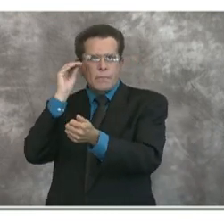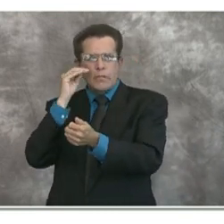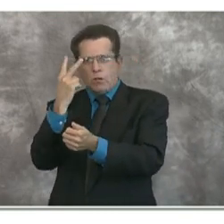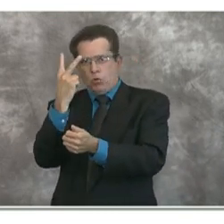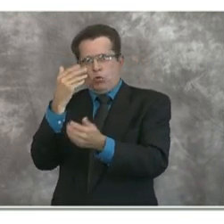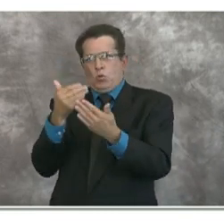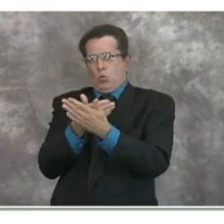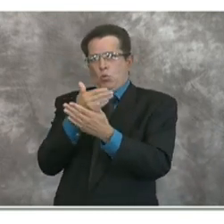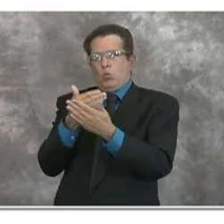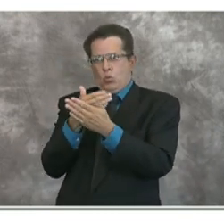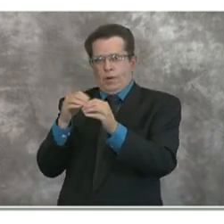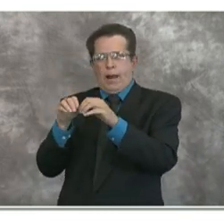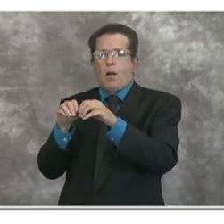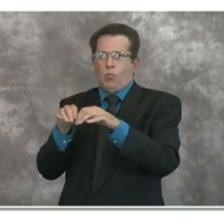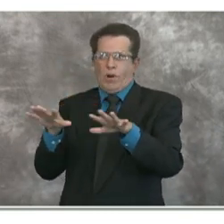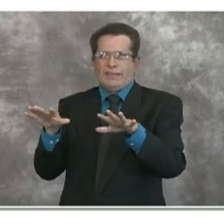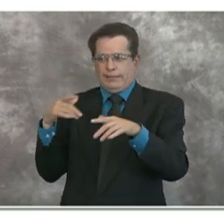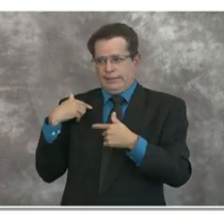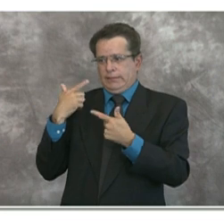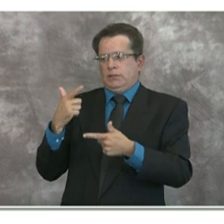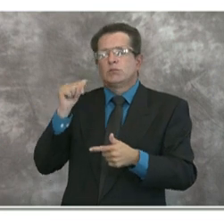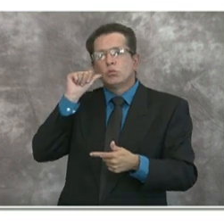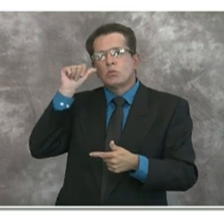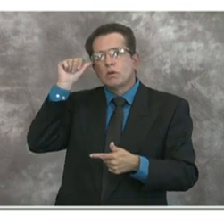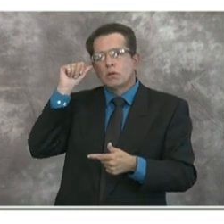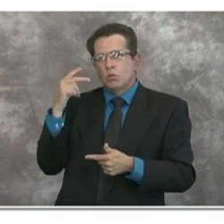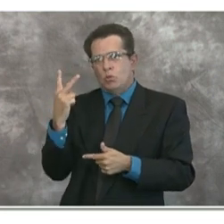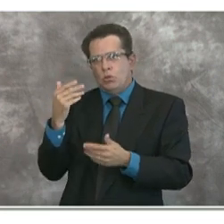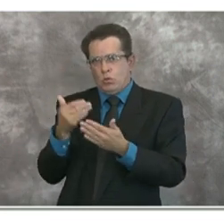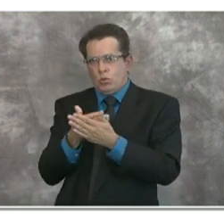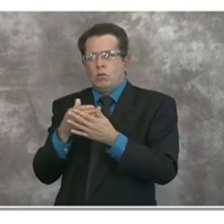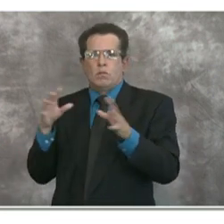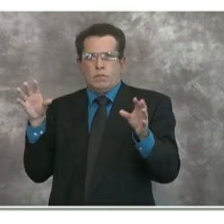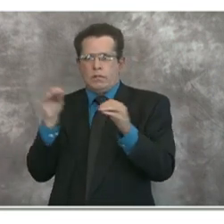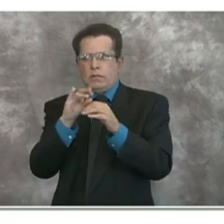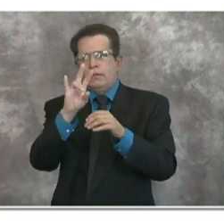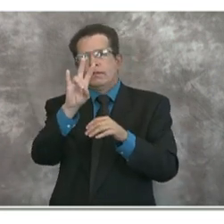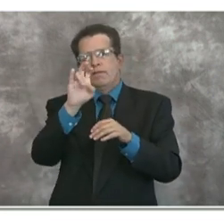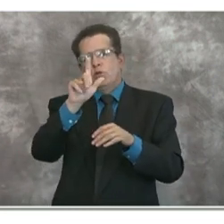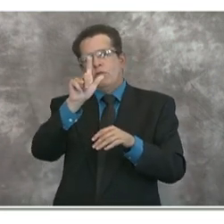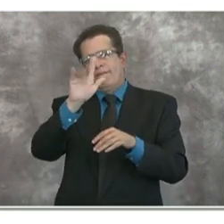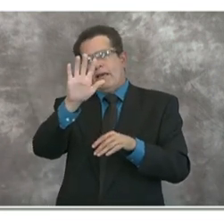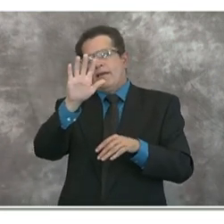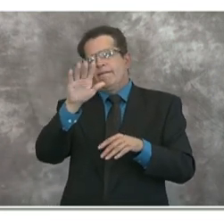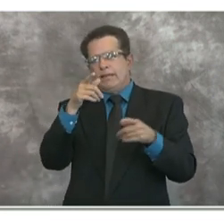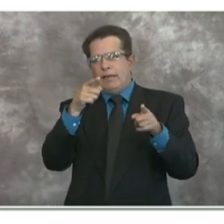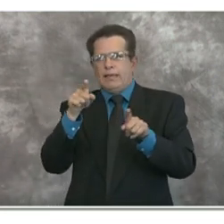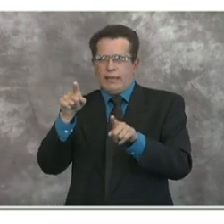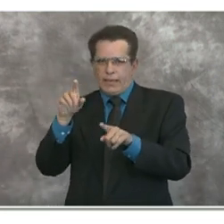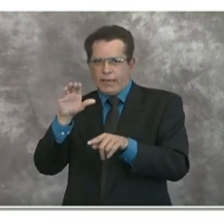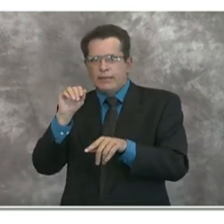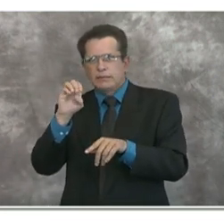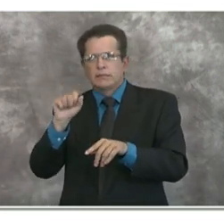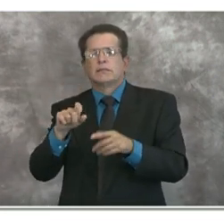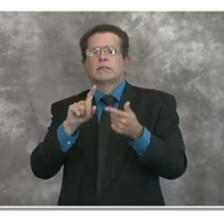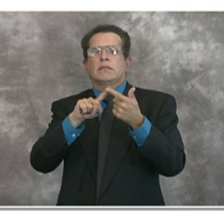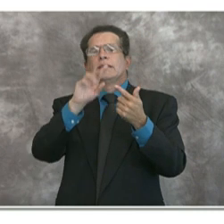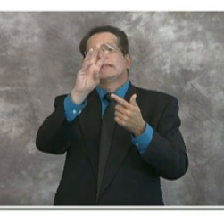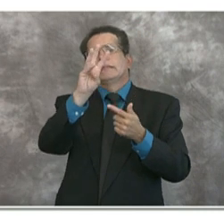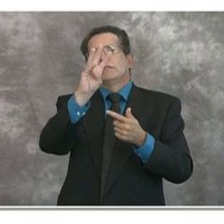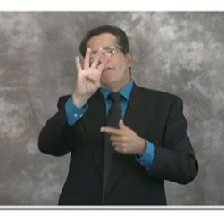new outbreaks since yesterday, representing 725 cases and 64